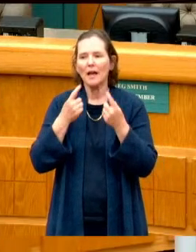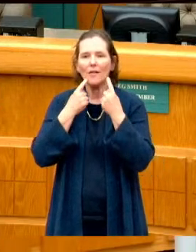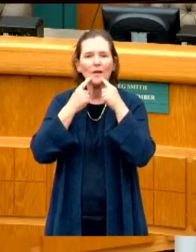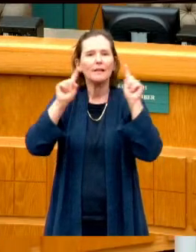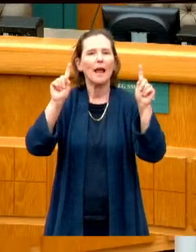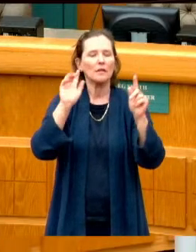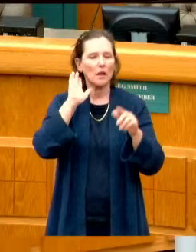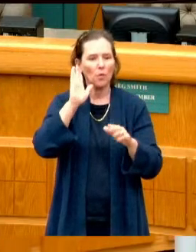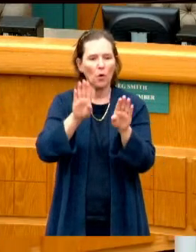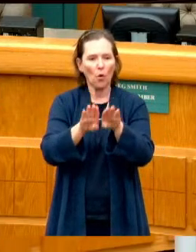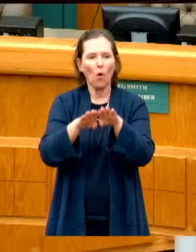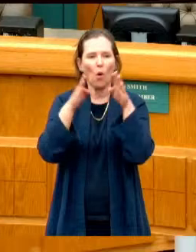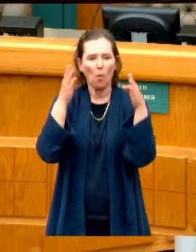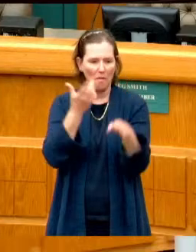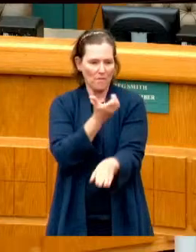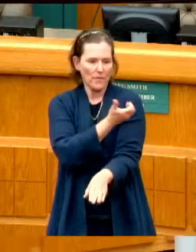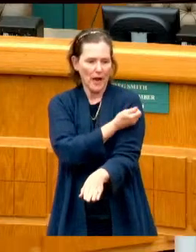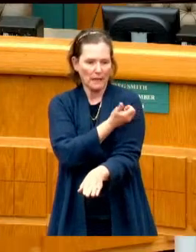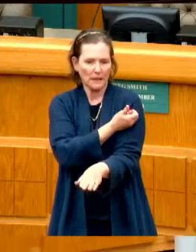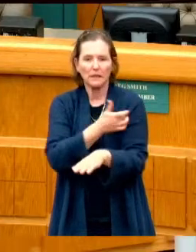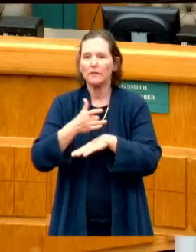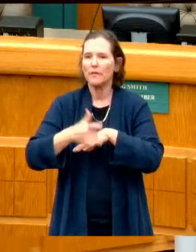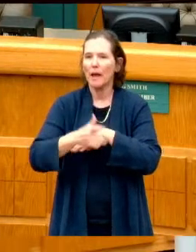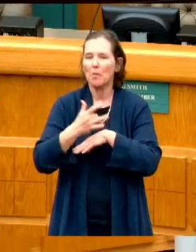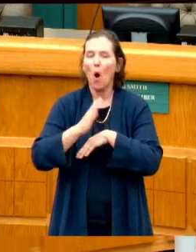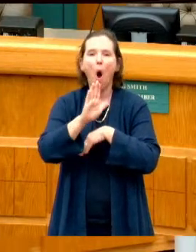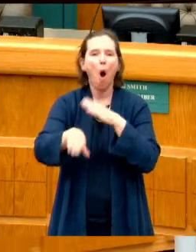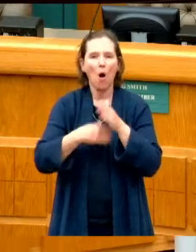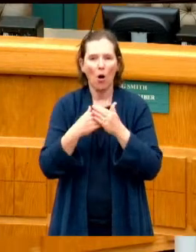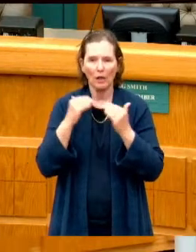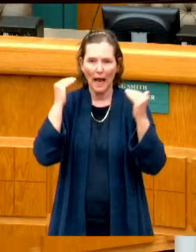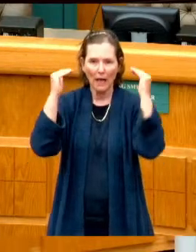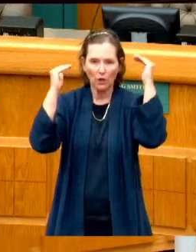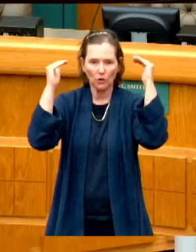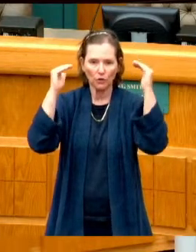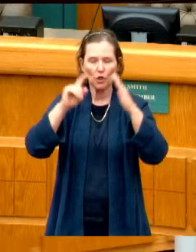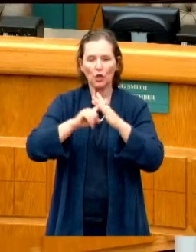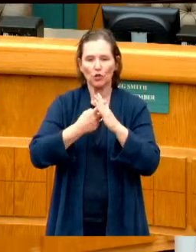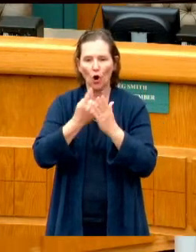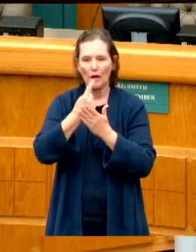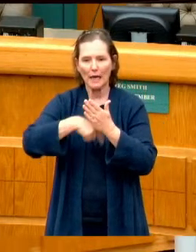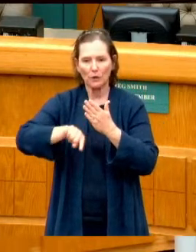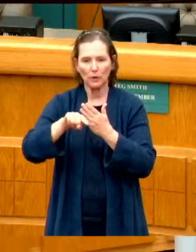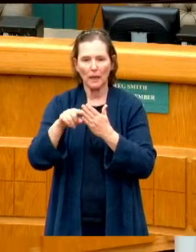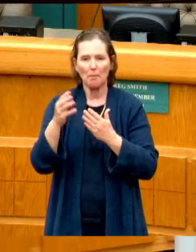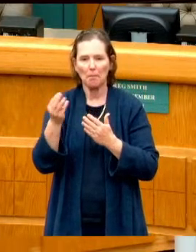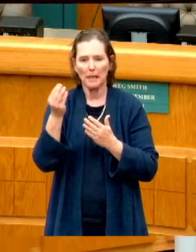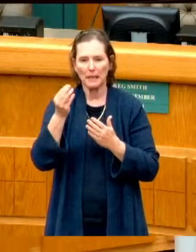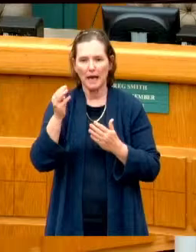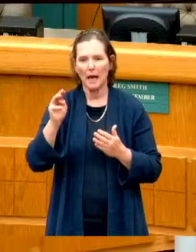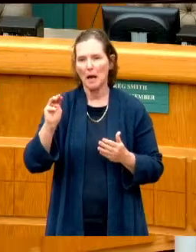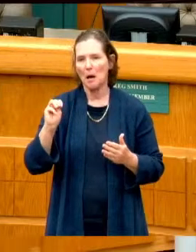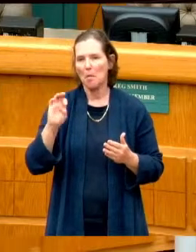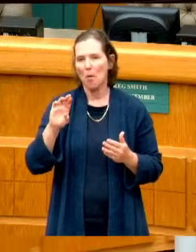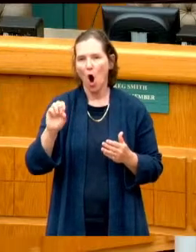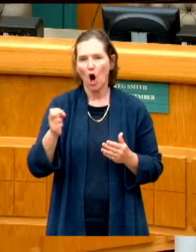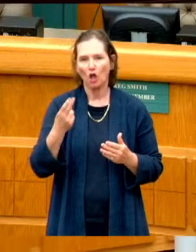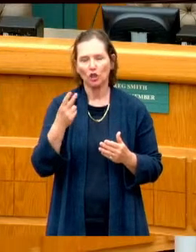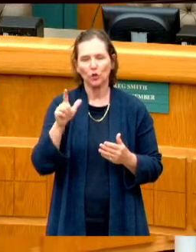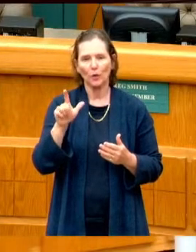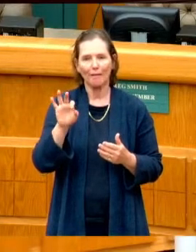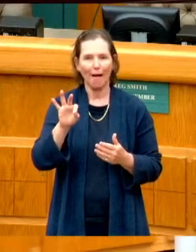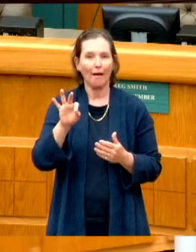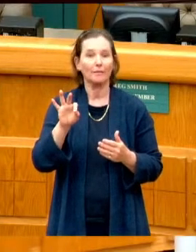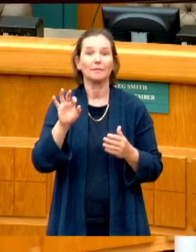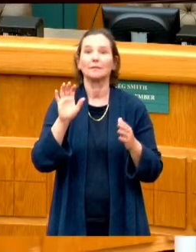COVID-19 vaccination to all adults starting next Monday, March the 29th, 2021. It can't come soon enough for